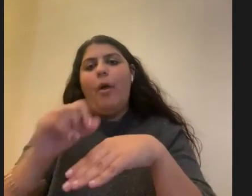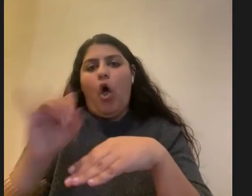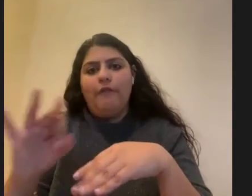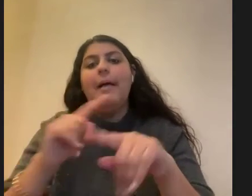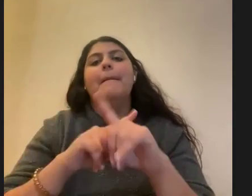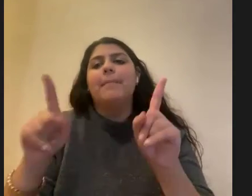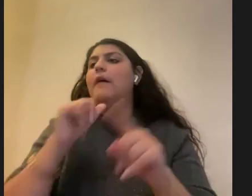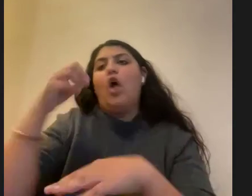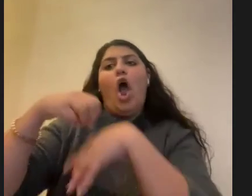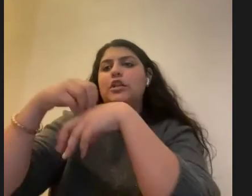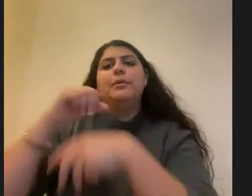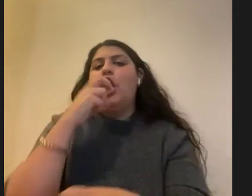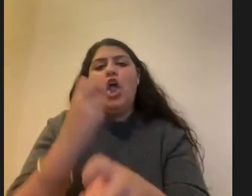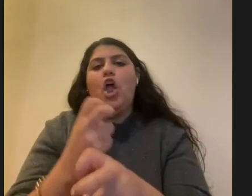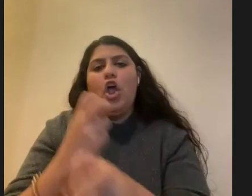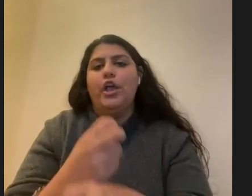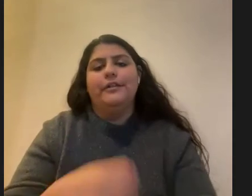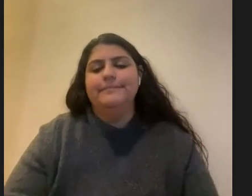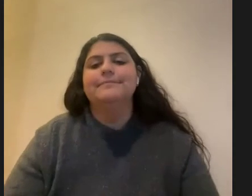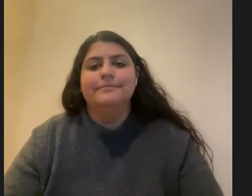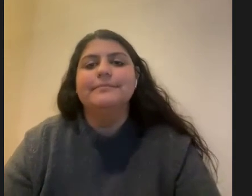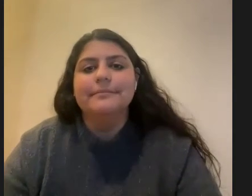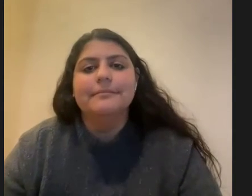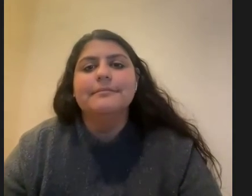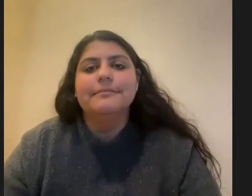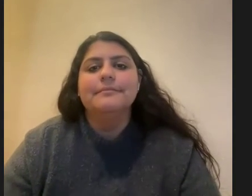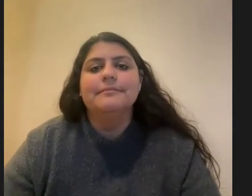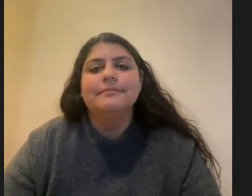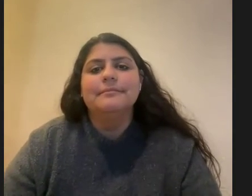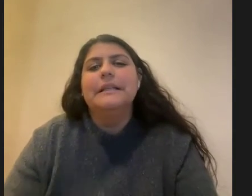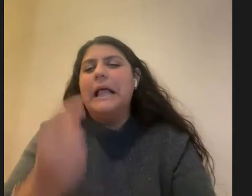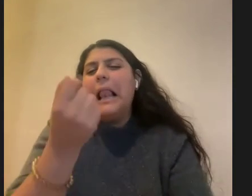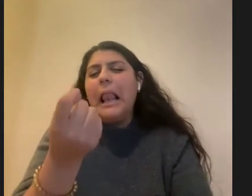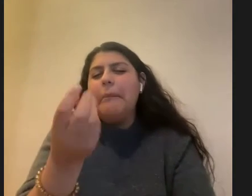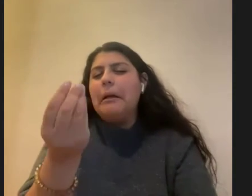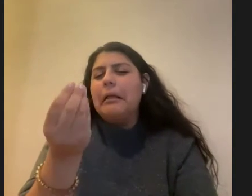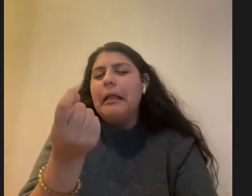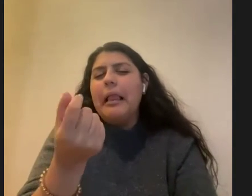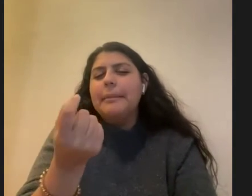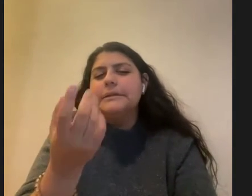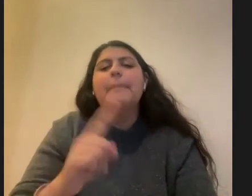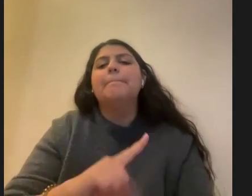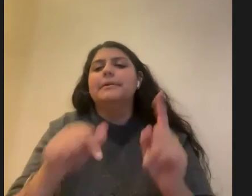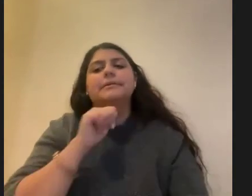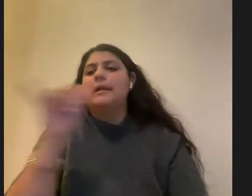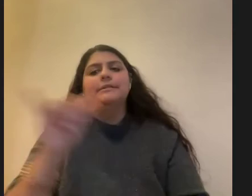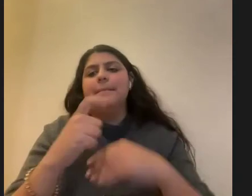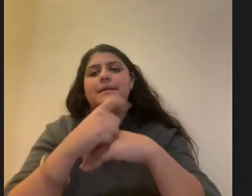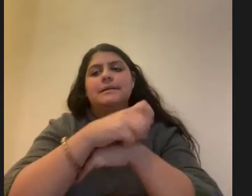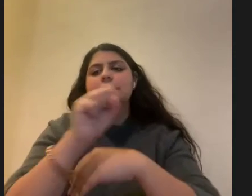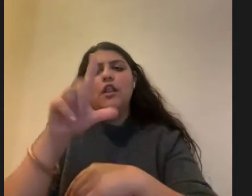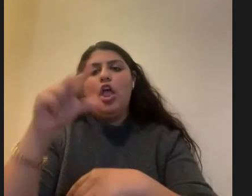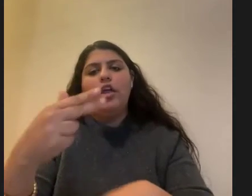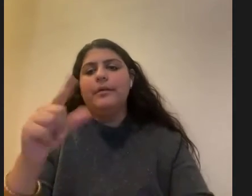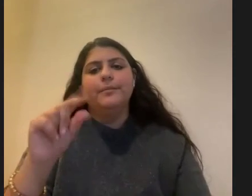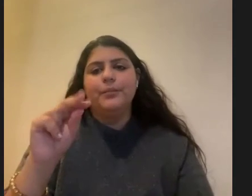all It's not hard to to get octopus. octopus and squid slime off. It's like a little, it's like a, it sticks a little bit, but Octopus does it? nothing like None. slug. Slugs are Mm-mm. impossible.